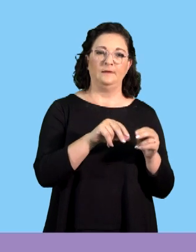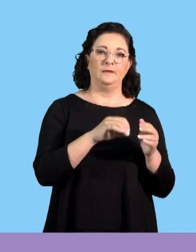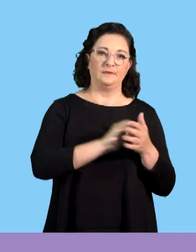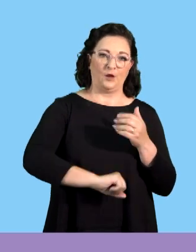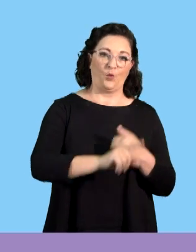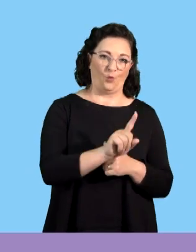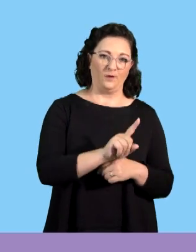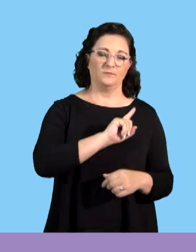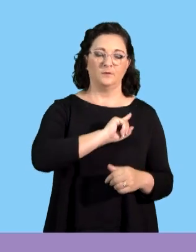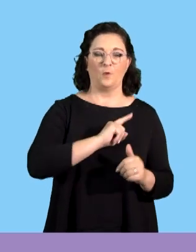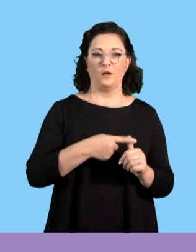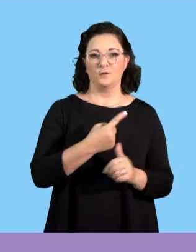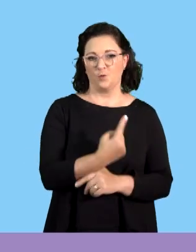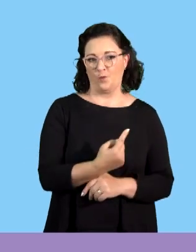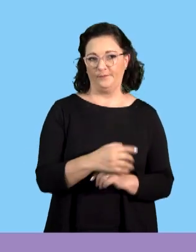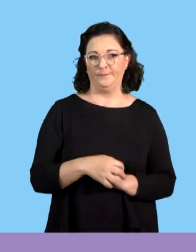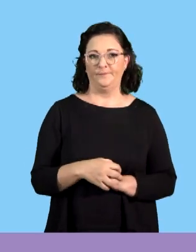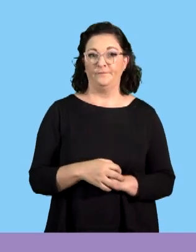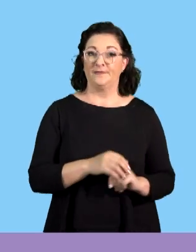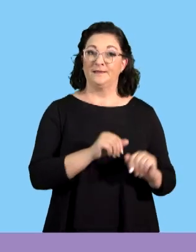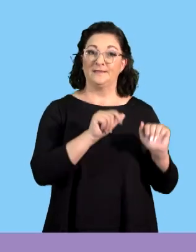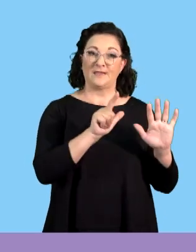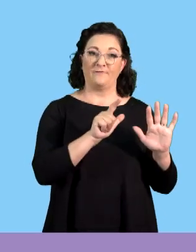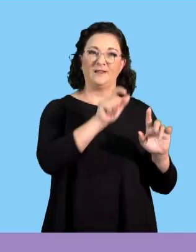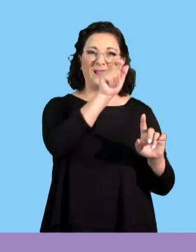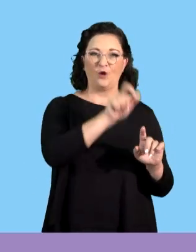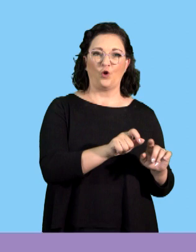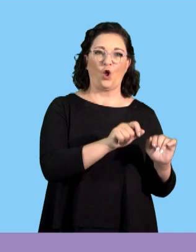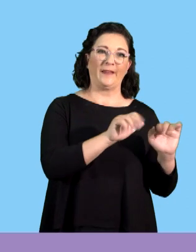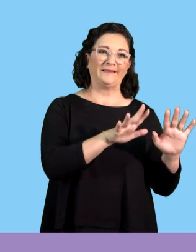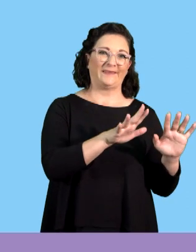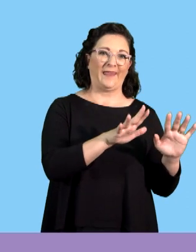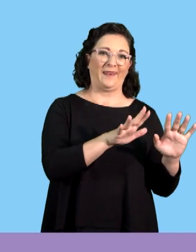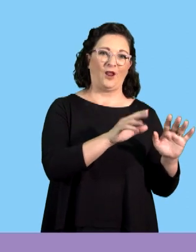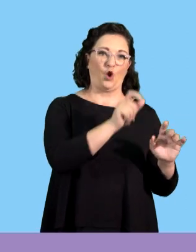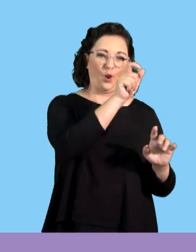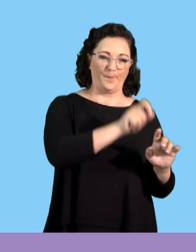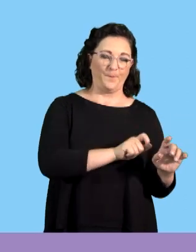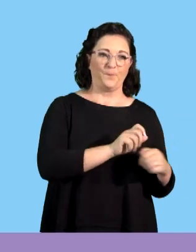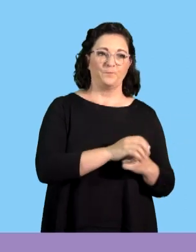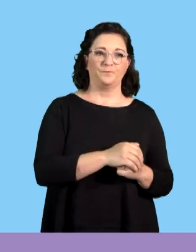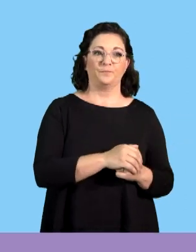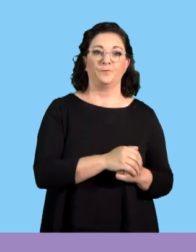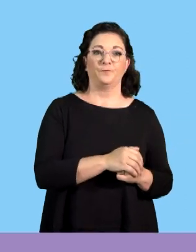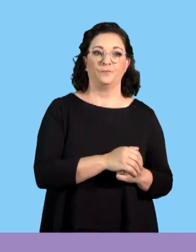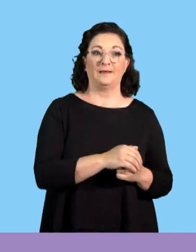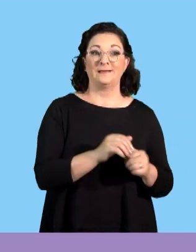units, subtract 1 unit, which will give you 1, and then you say 7 tens, subtract